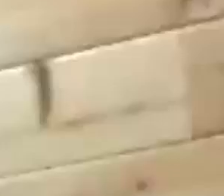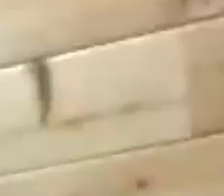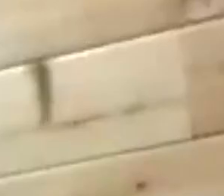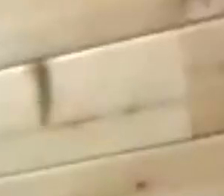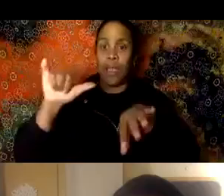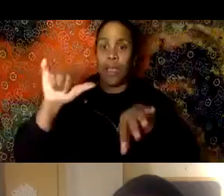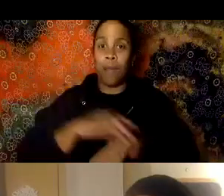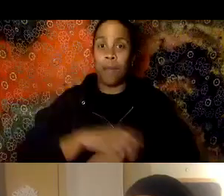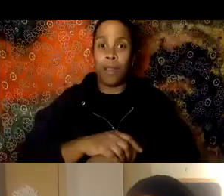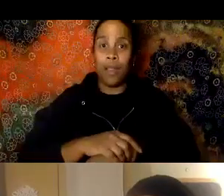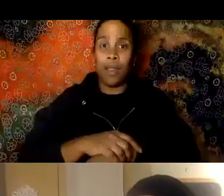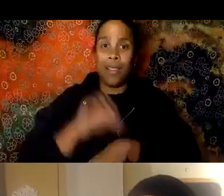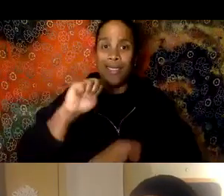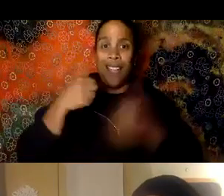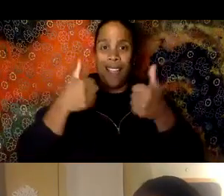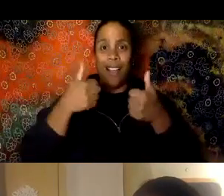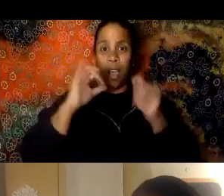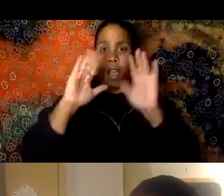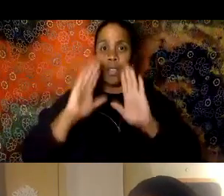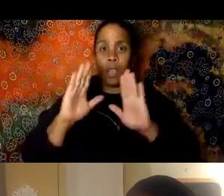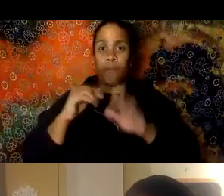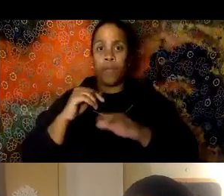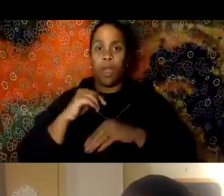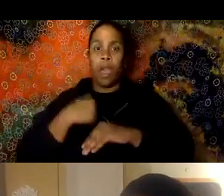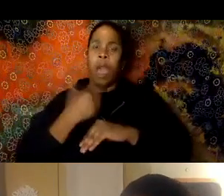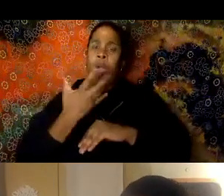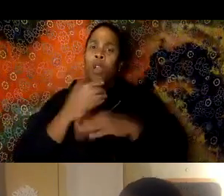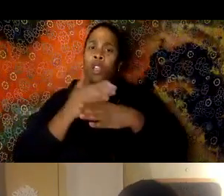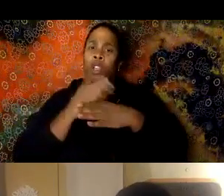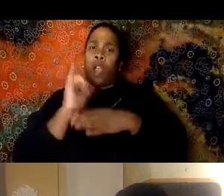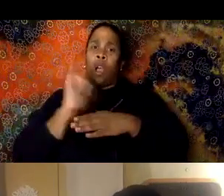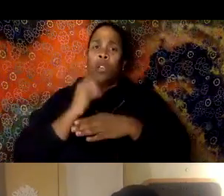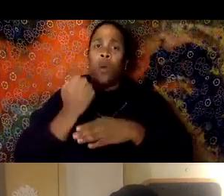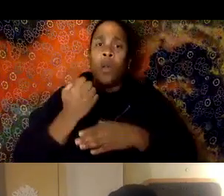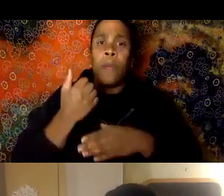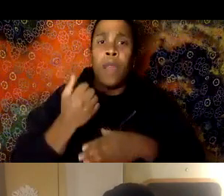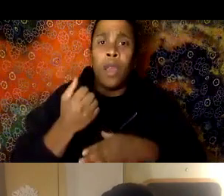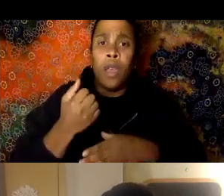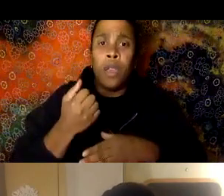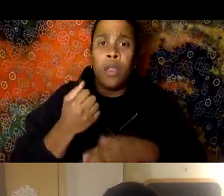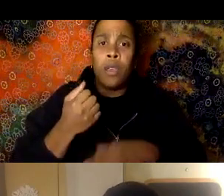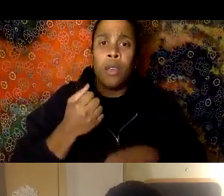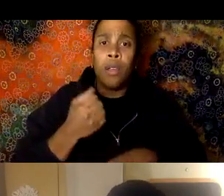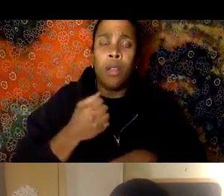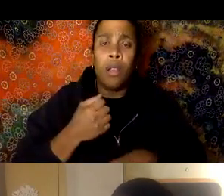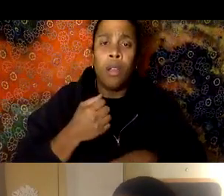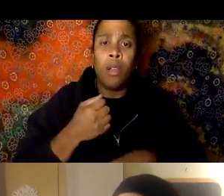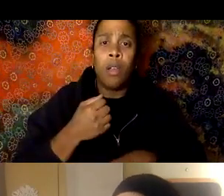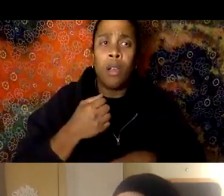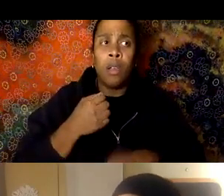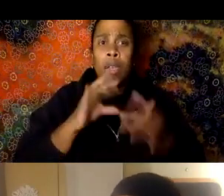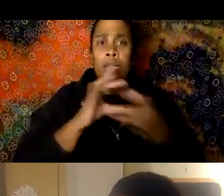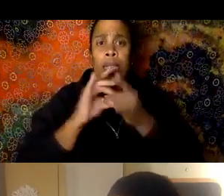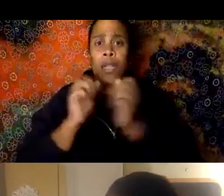Yeah, this is great. I wanted to share a little bit too. So just if this wasn't touched upon, part of what I think about with the snail too, right, is